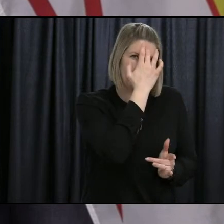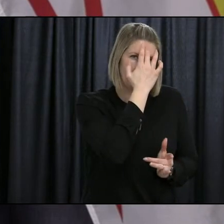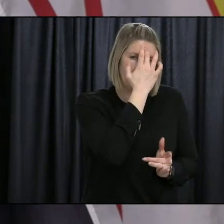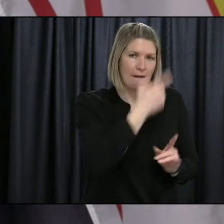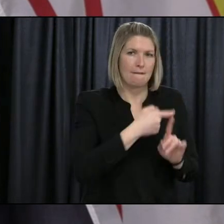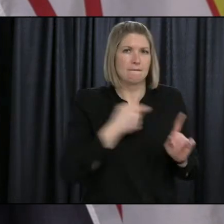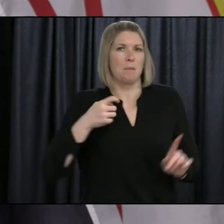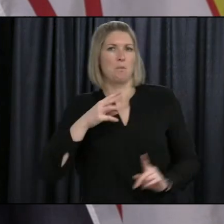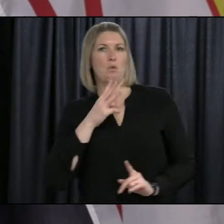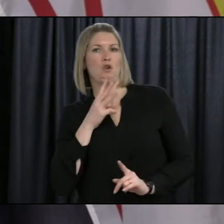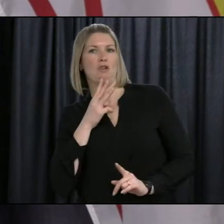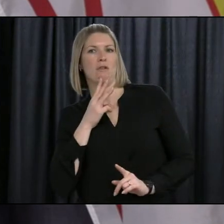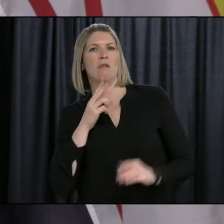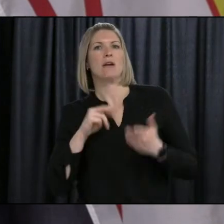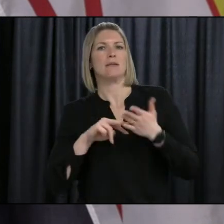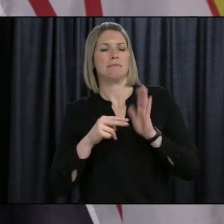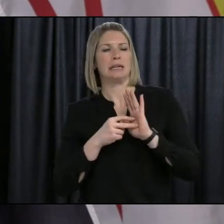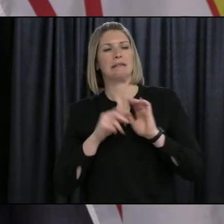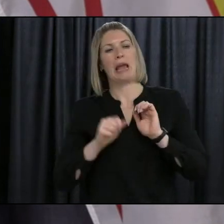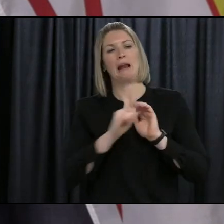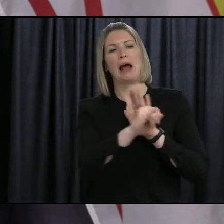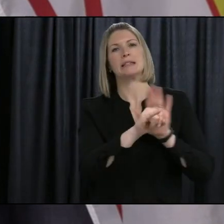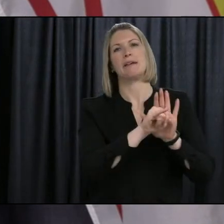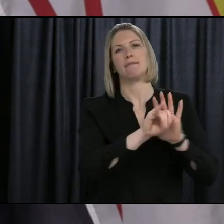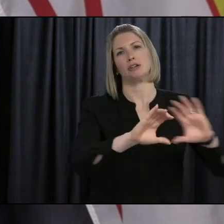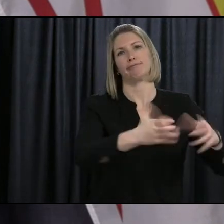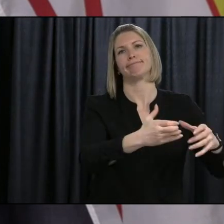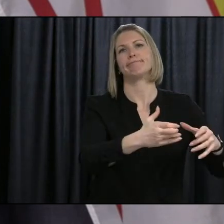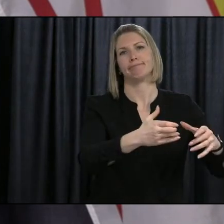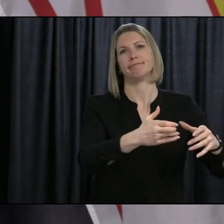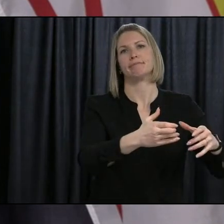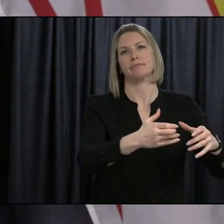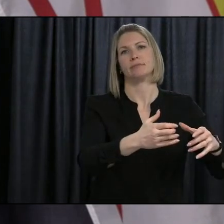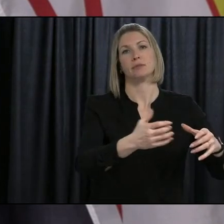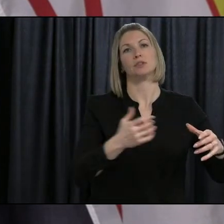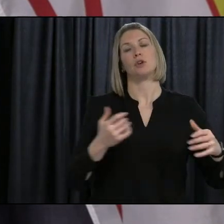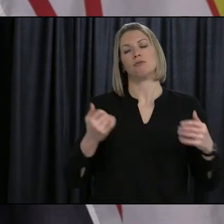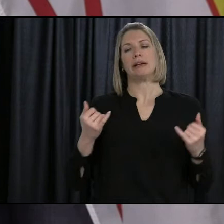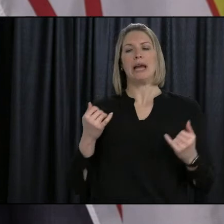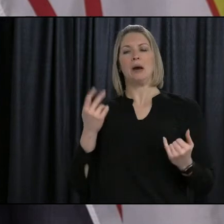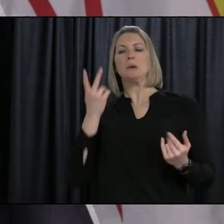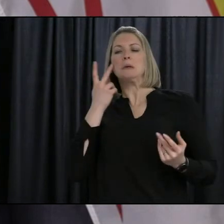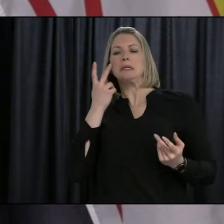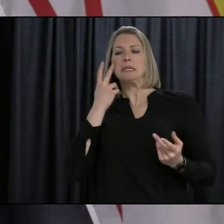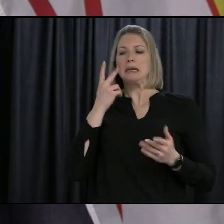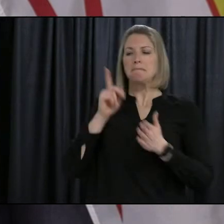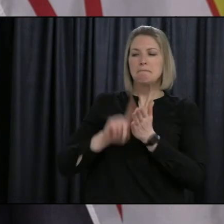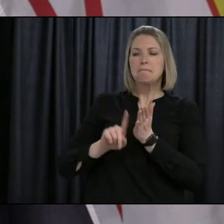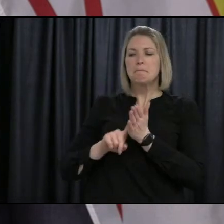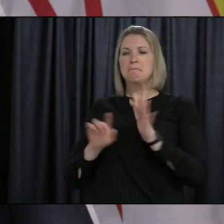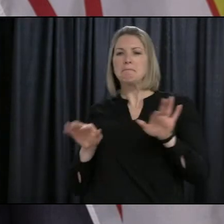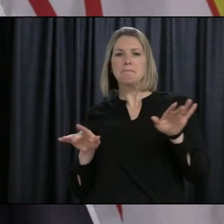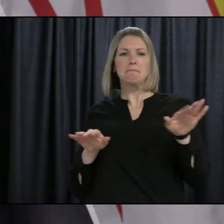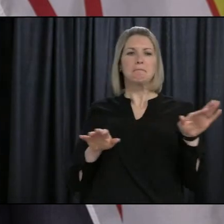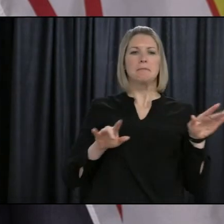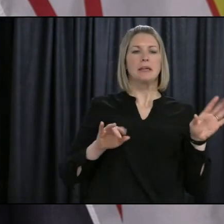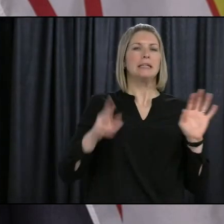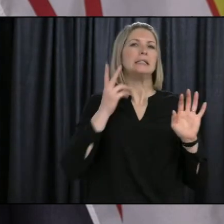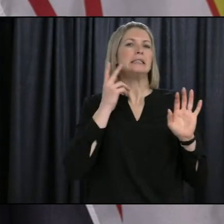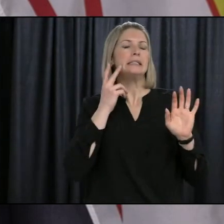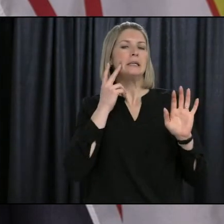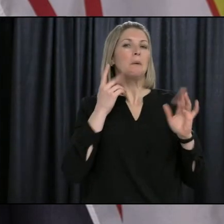not as useful, but we do need to kind of get a baseline and see how things are going to go over the next little while.